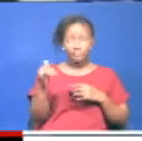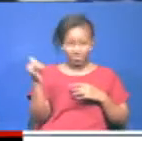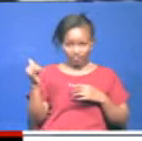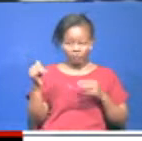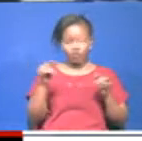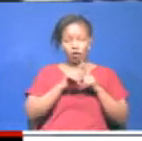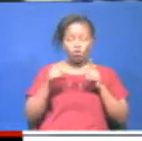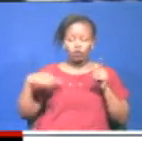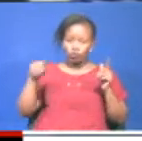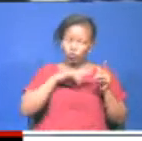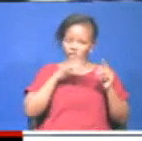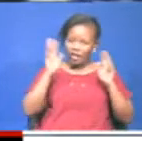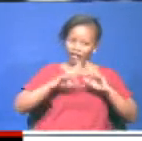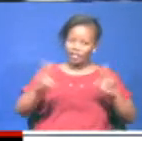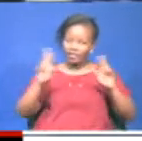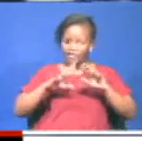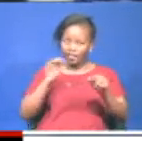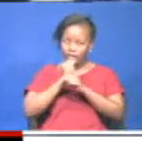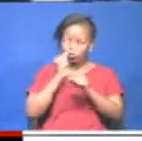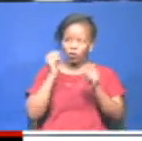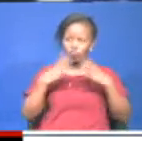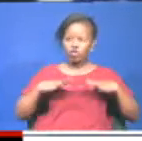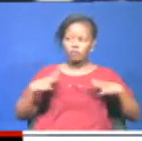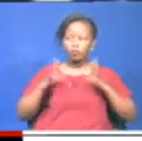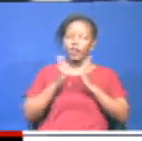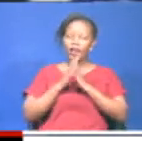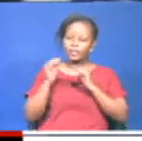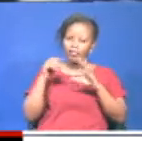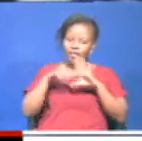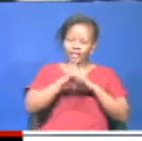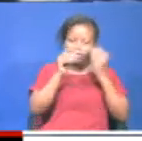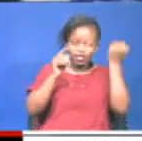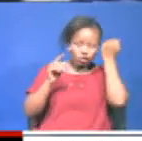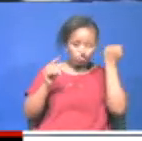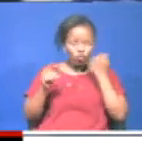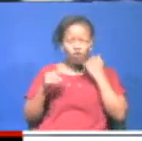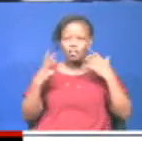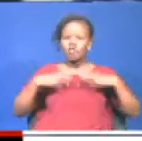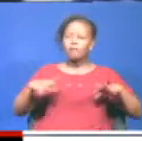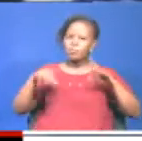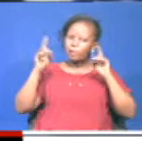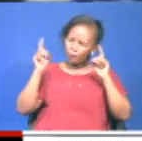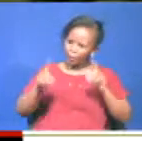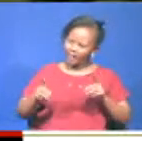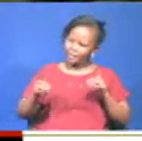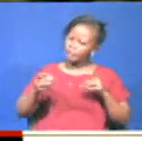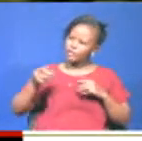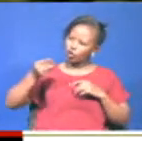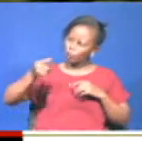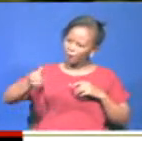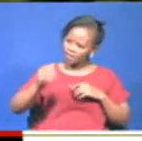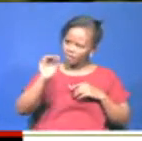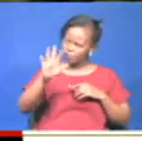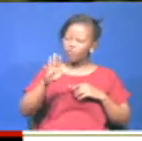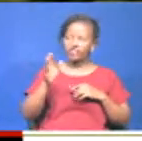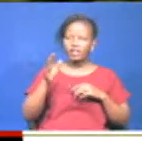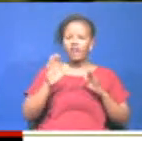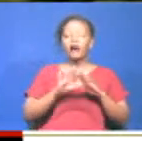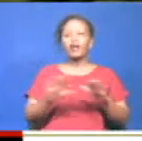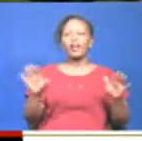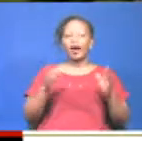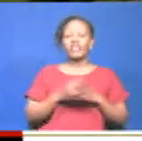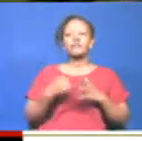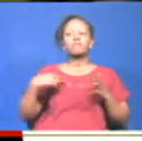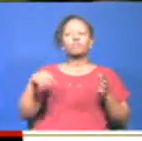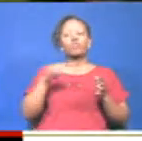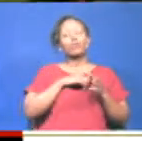with these people and proceed to court. They must get compensated for their rightful land. Sisi kama watetesi wa haki